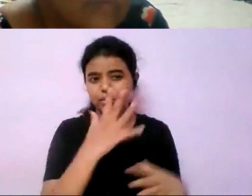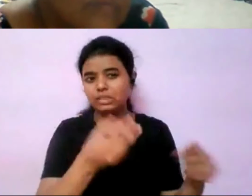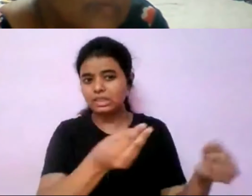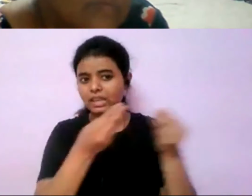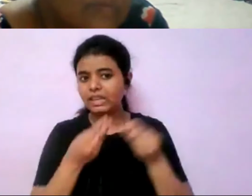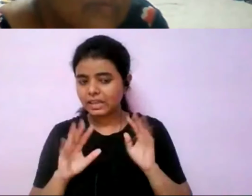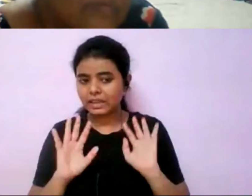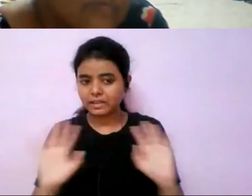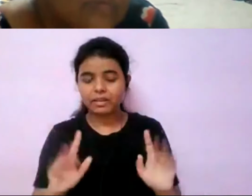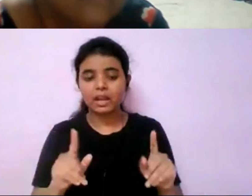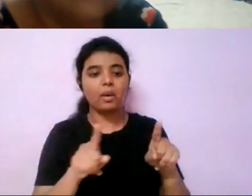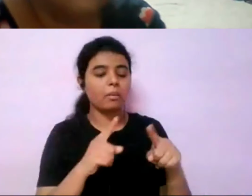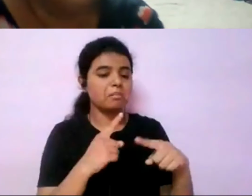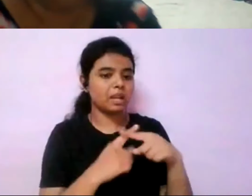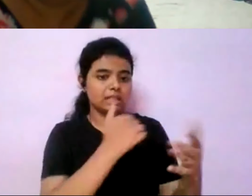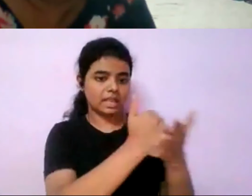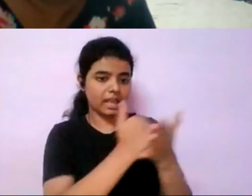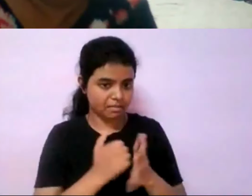or has